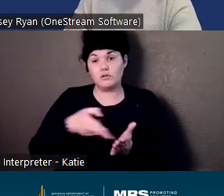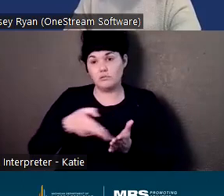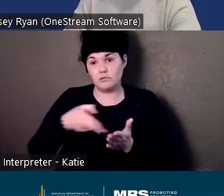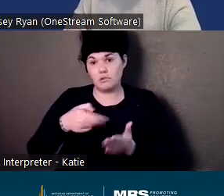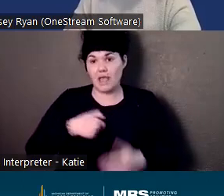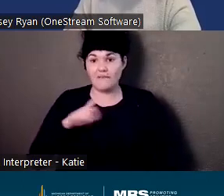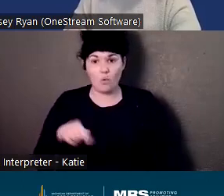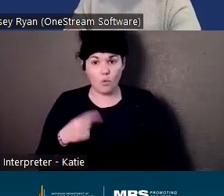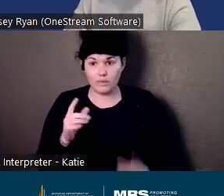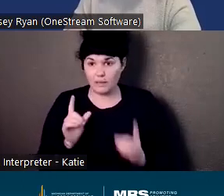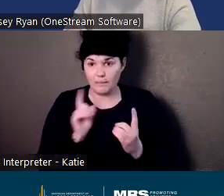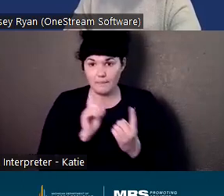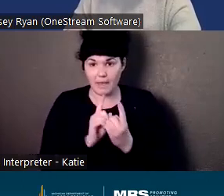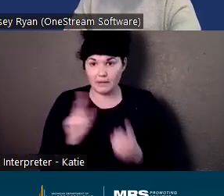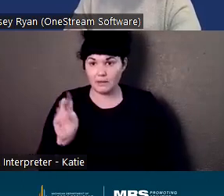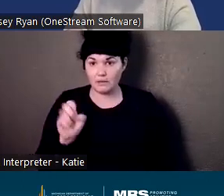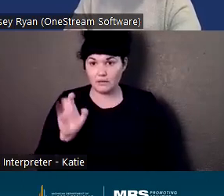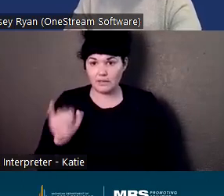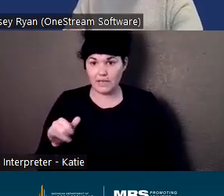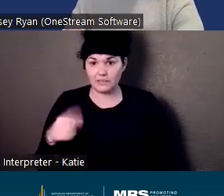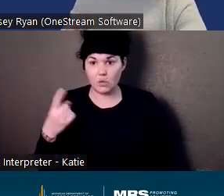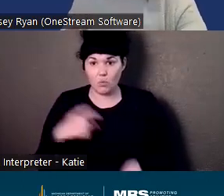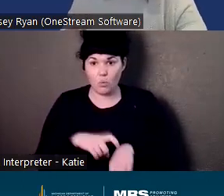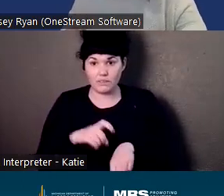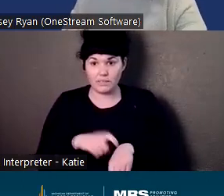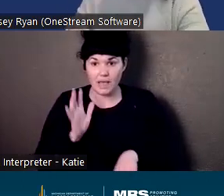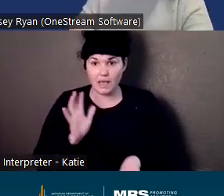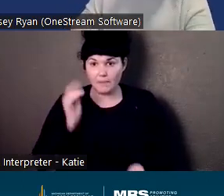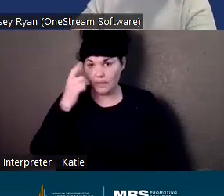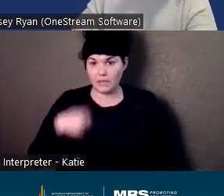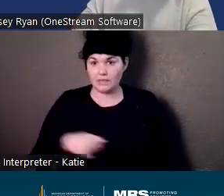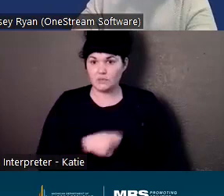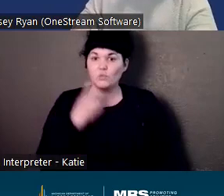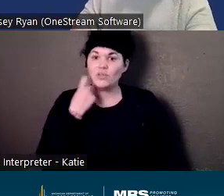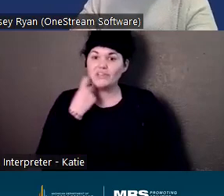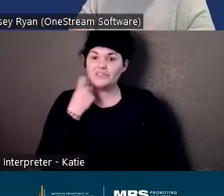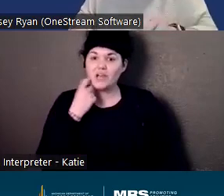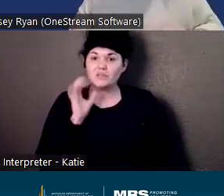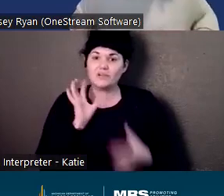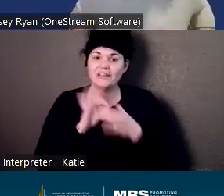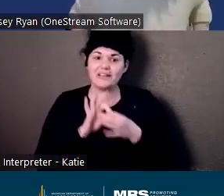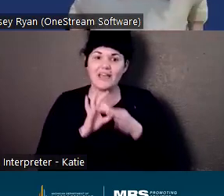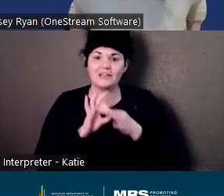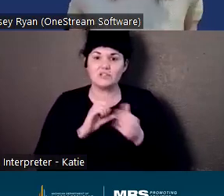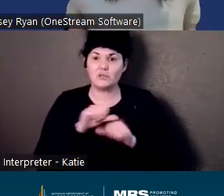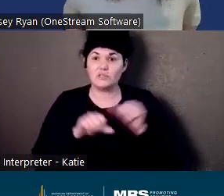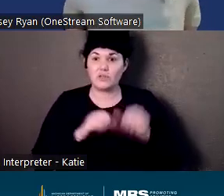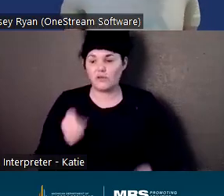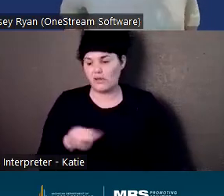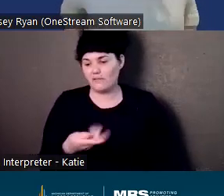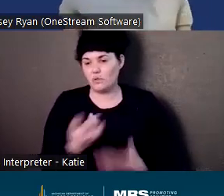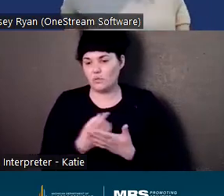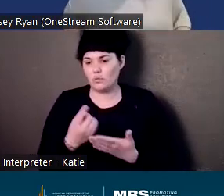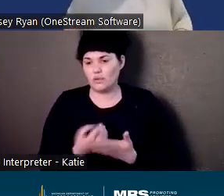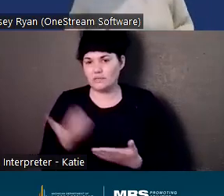met Kelsey one time because we just were connected to each other a few weeks ago, and she was